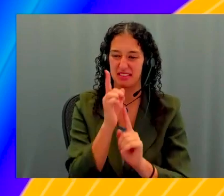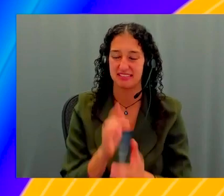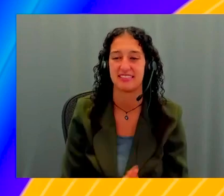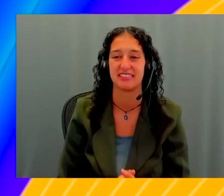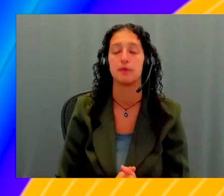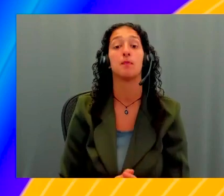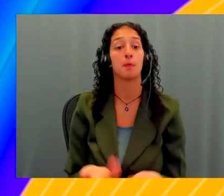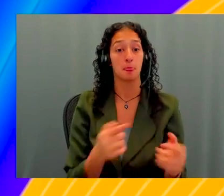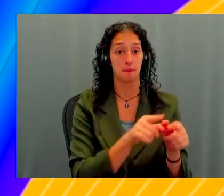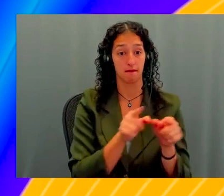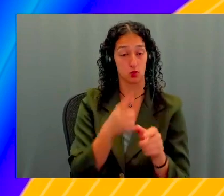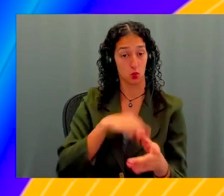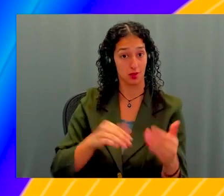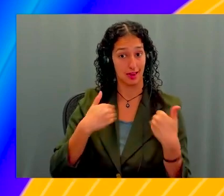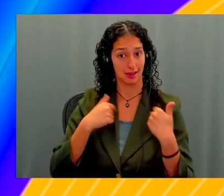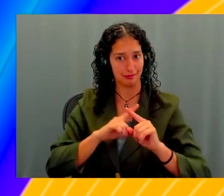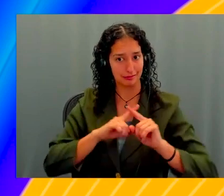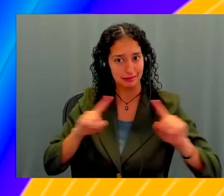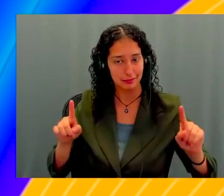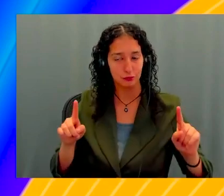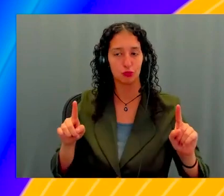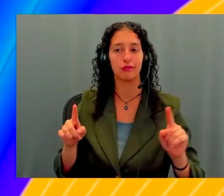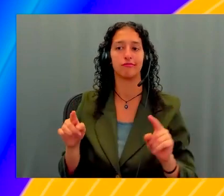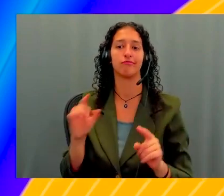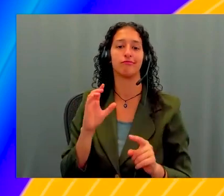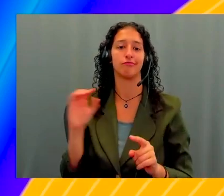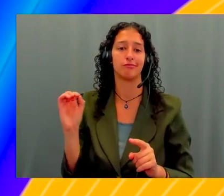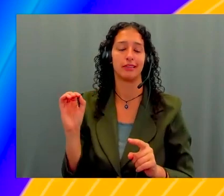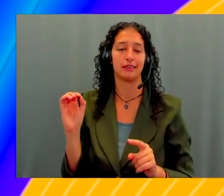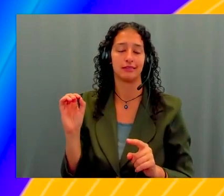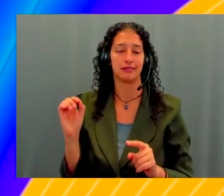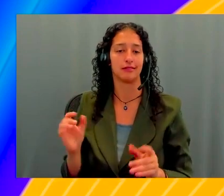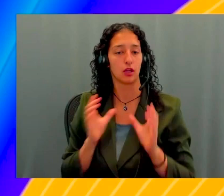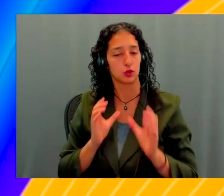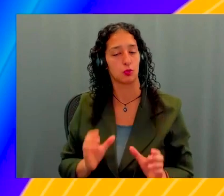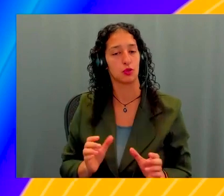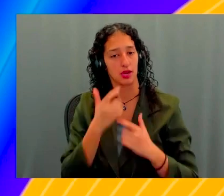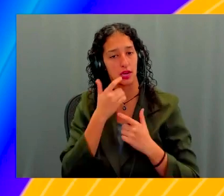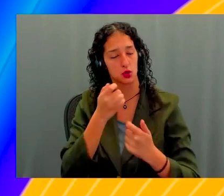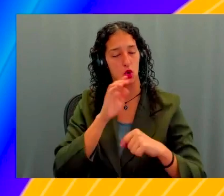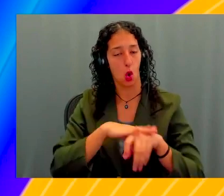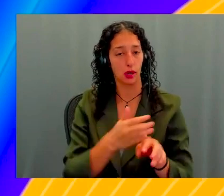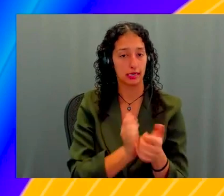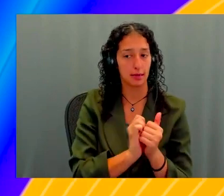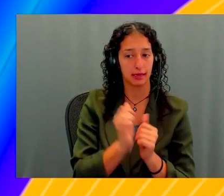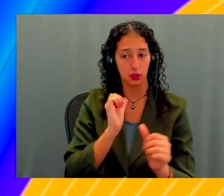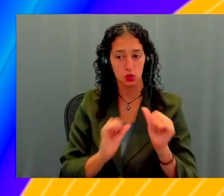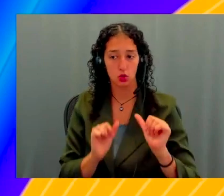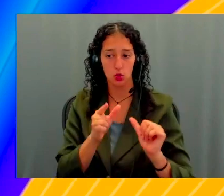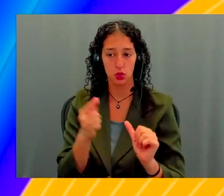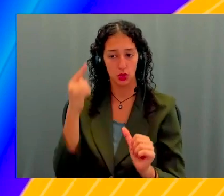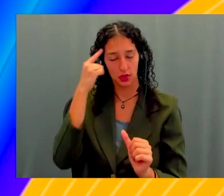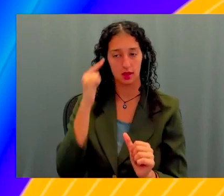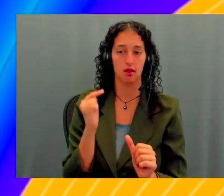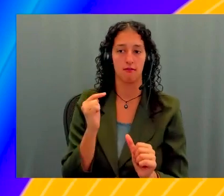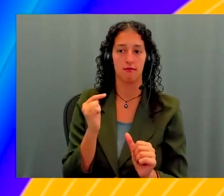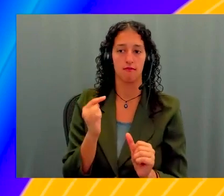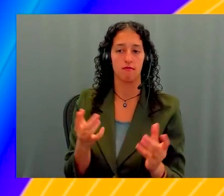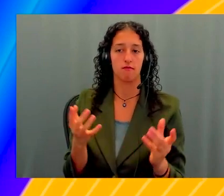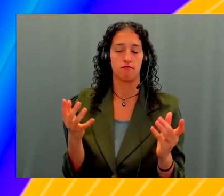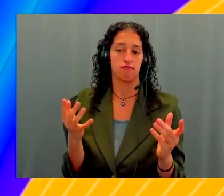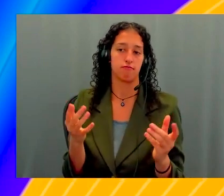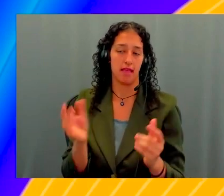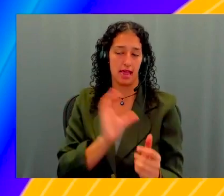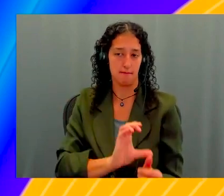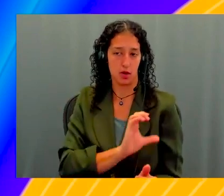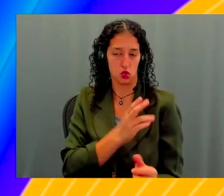also have a lot of different enterprise customers that are interested. Everything from, of course, gaming and entertainment, which you think of when you think of animation traditionally,